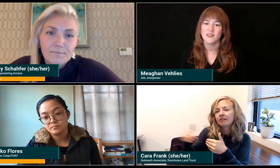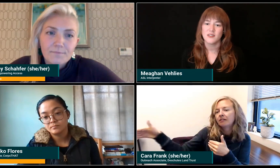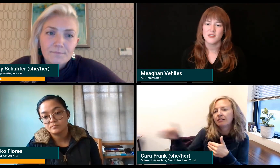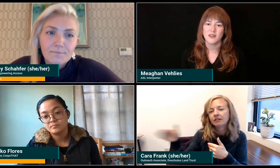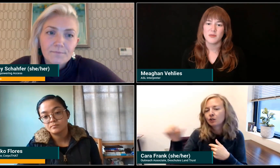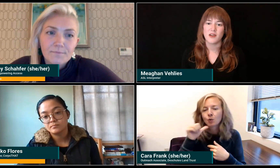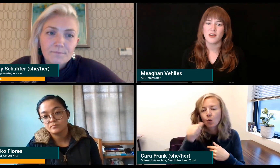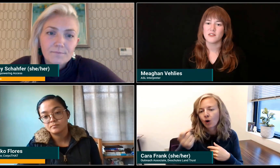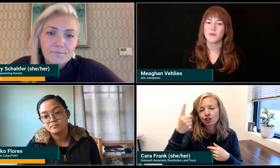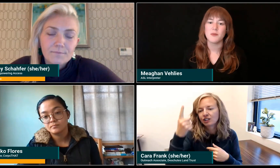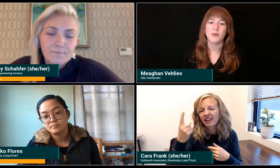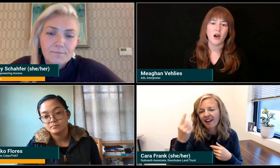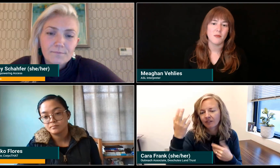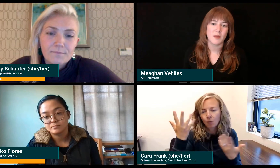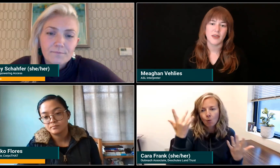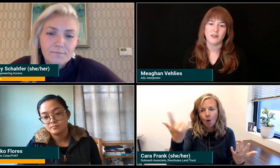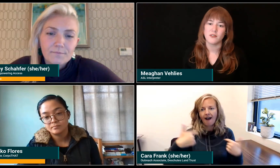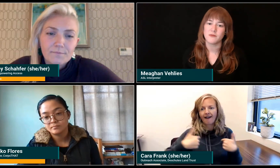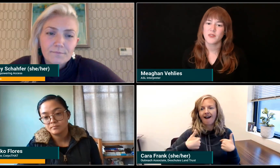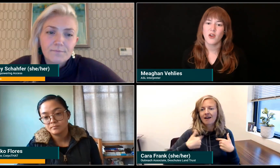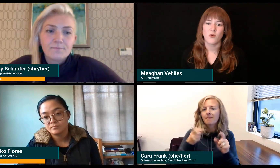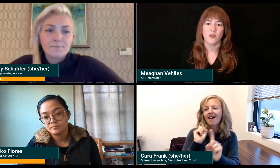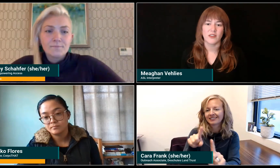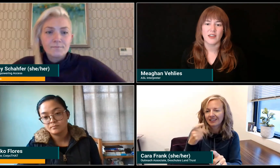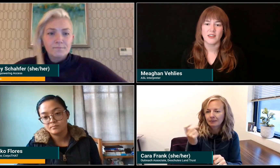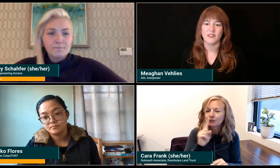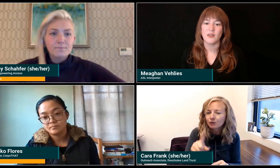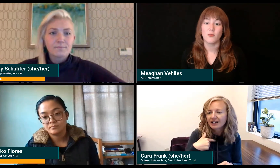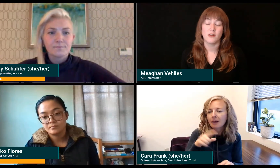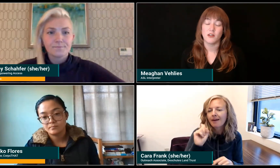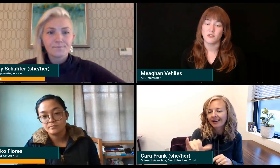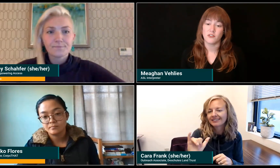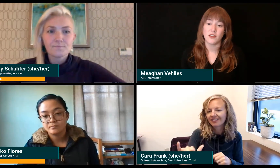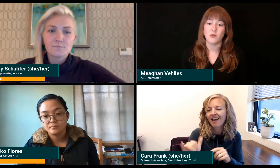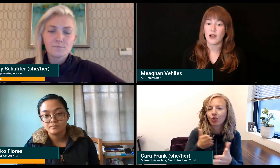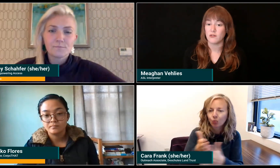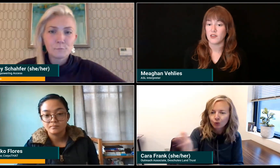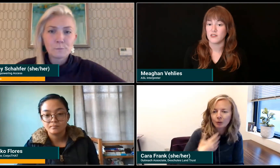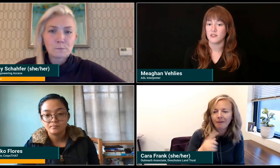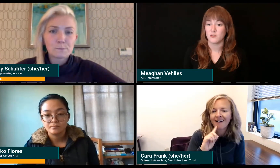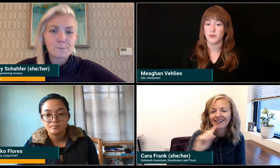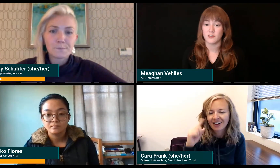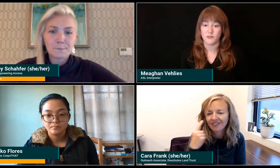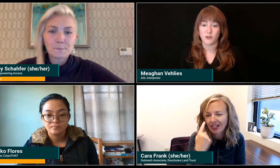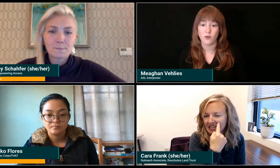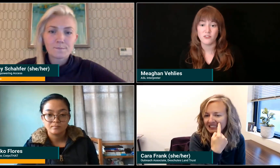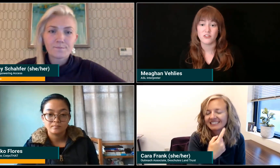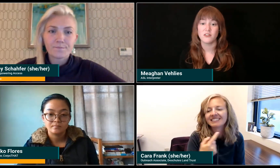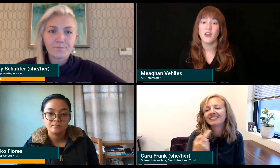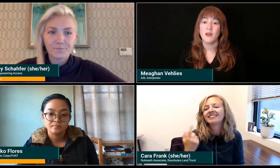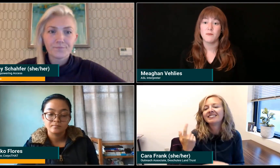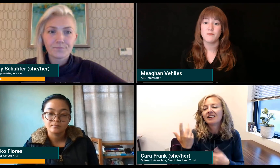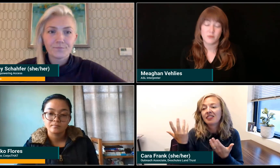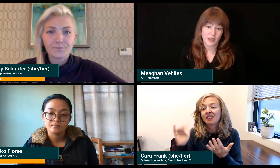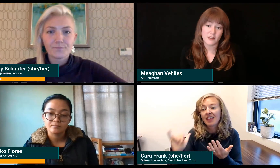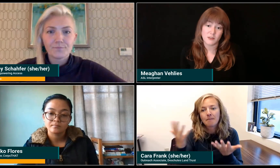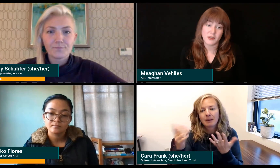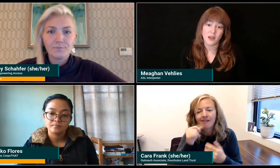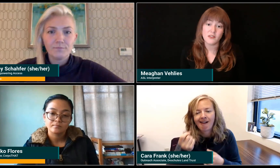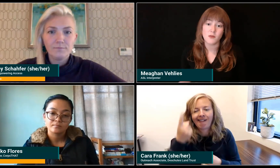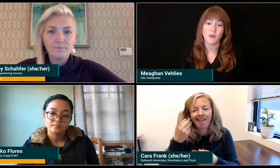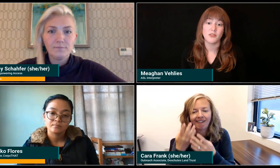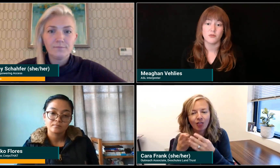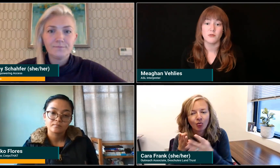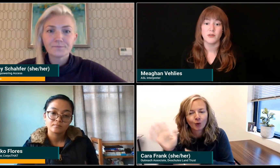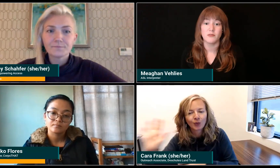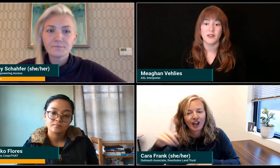reasoning because the people on my panel weren't getting it. They weren't understanding why I was asking this specific question. And it's